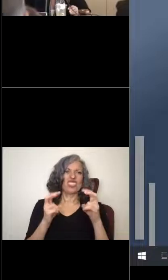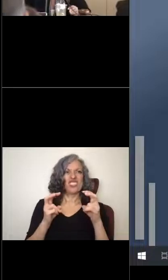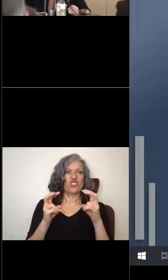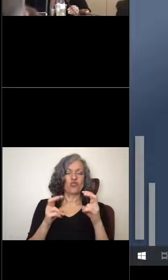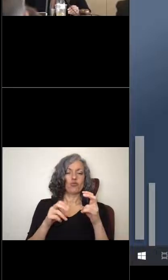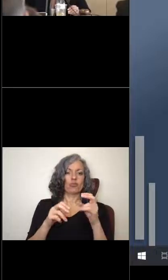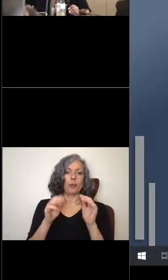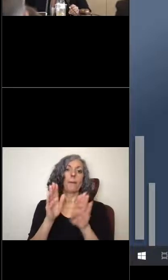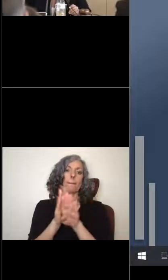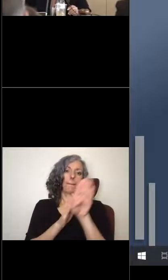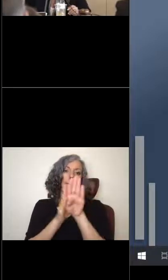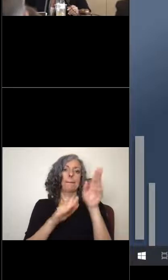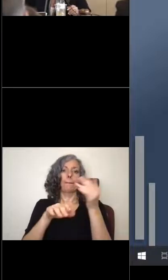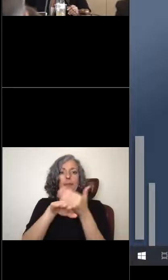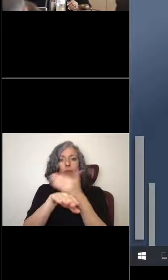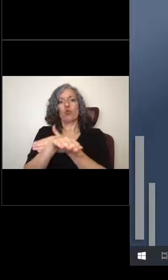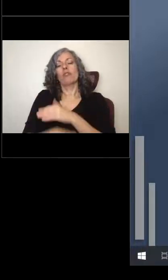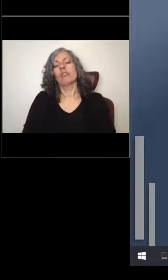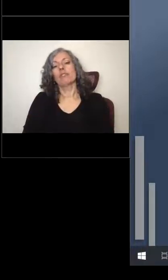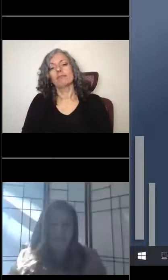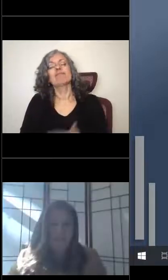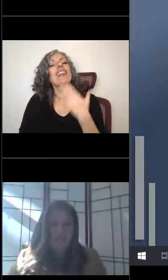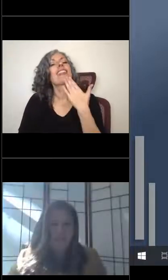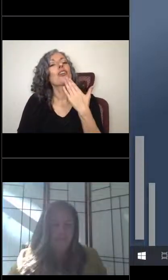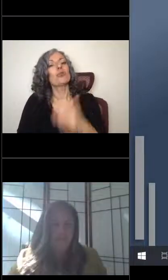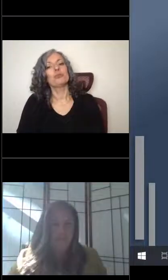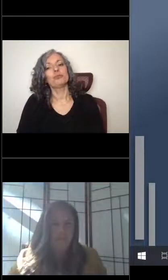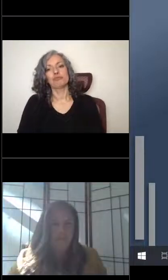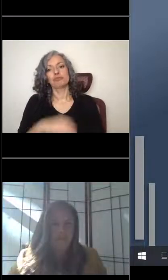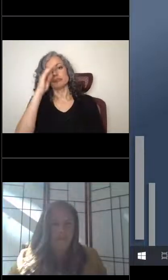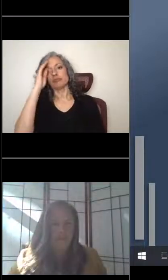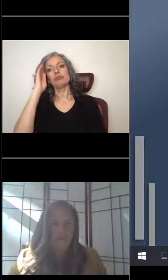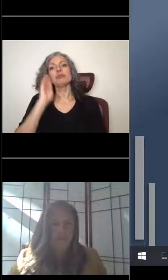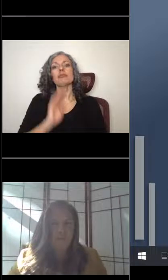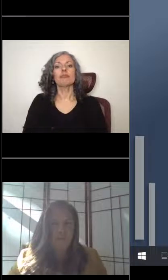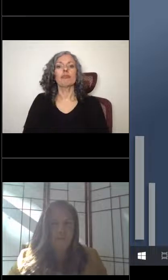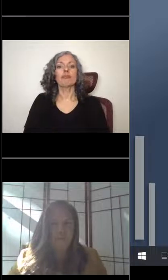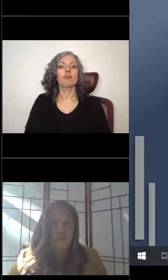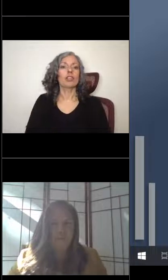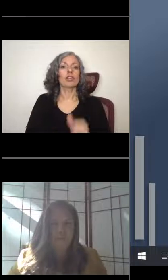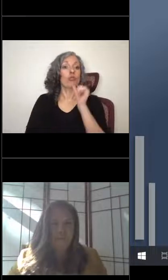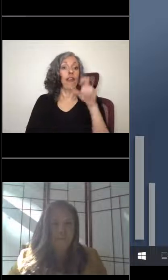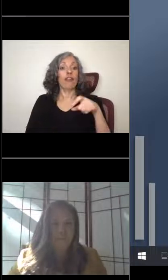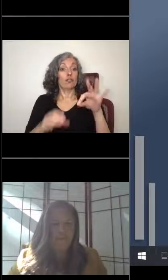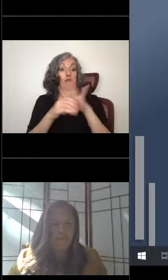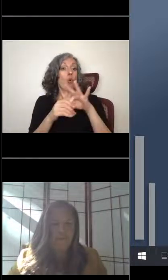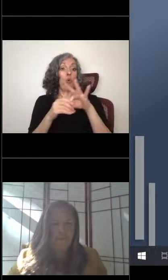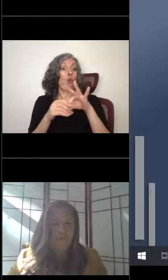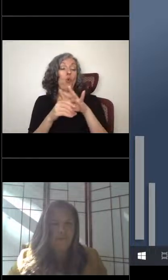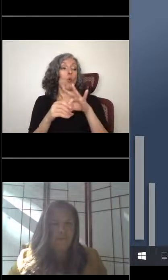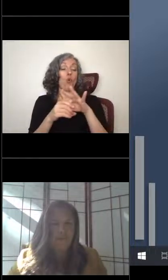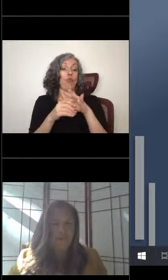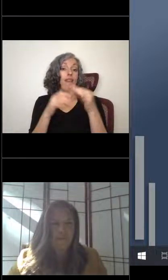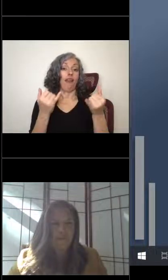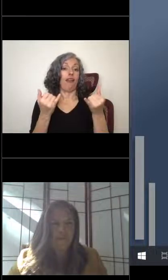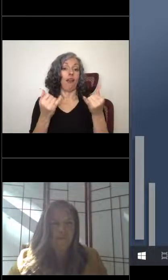so much. Appreciate your time. Since this is an informational item, we don't need to take a vote. So thank you very much, Darwin. All right, thank